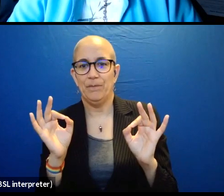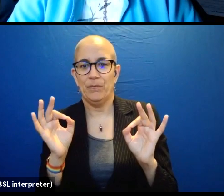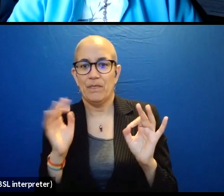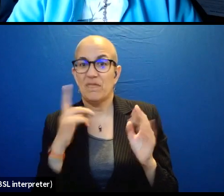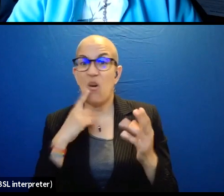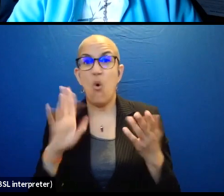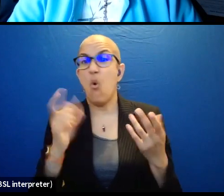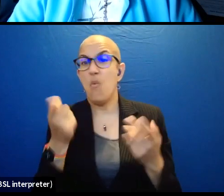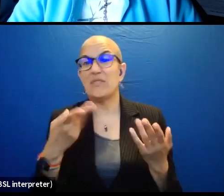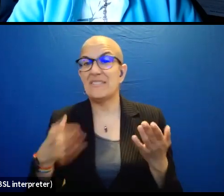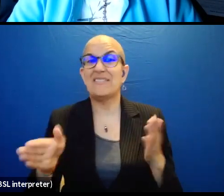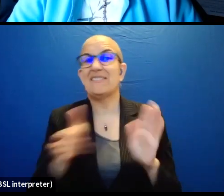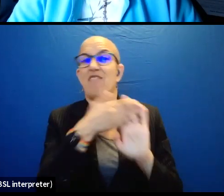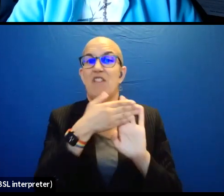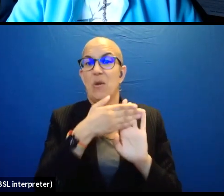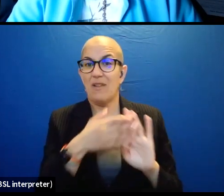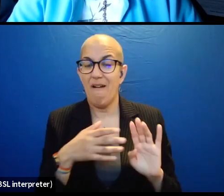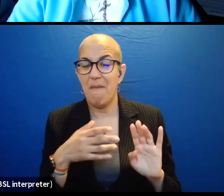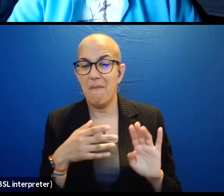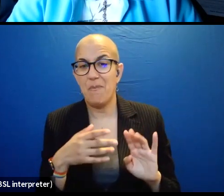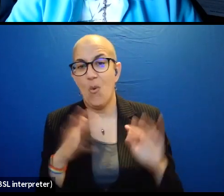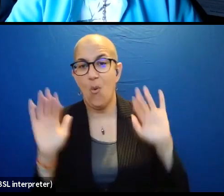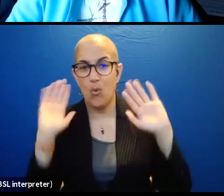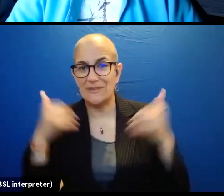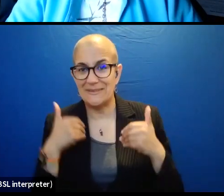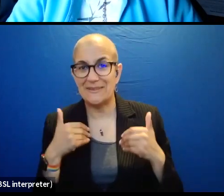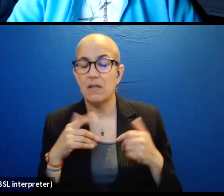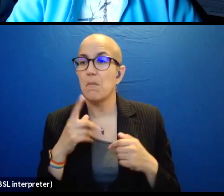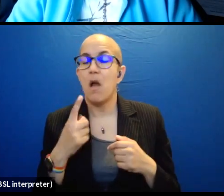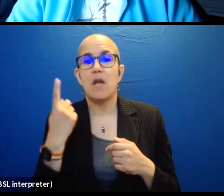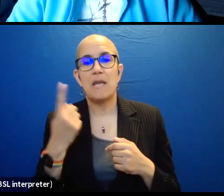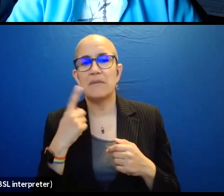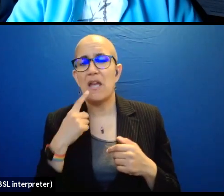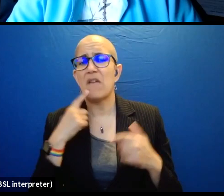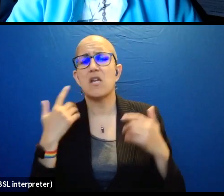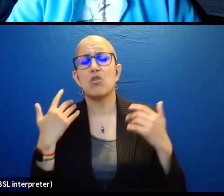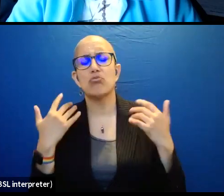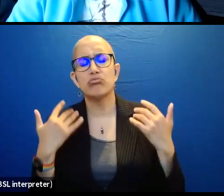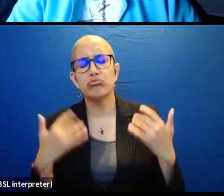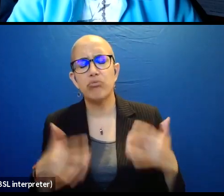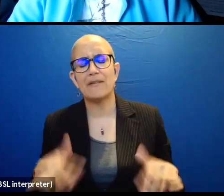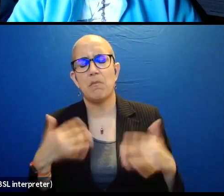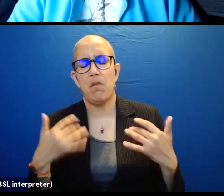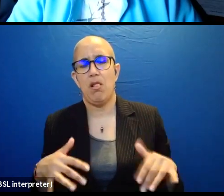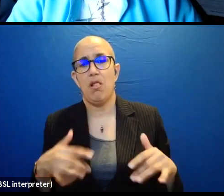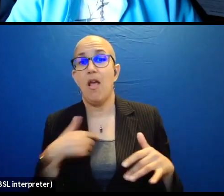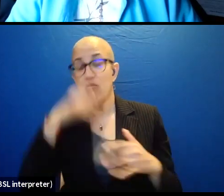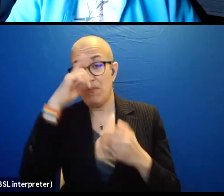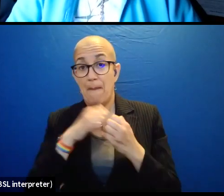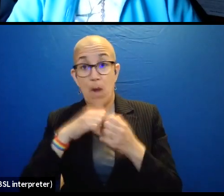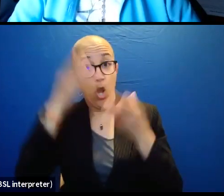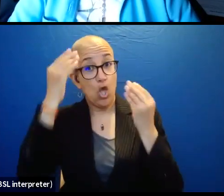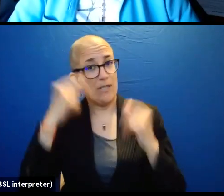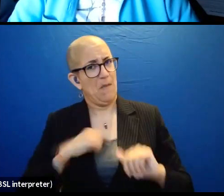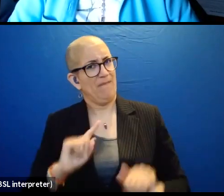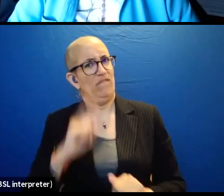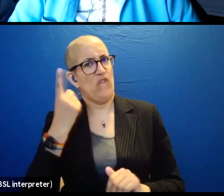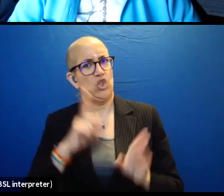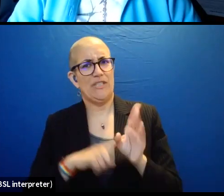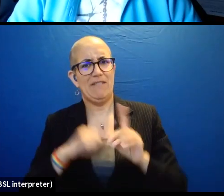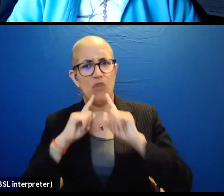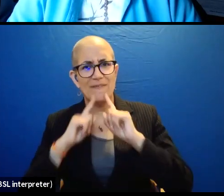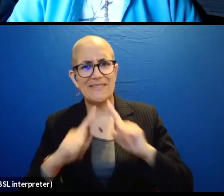stereotype almost of an autistic child, but he was incredible. And I remember learning, you know, and it was my first year of teaching, and I had a lot